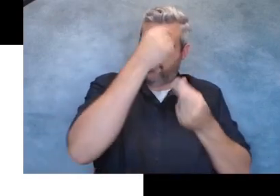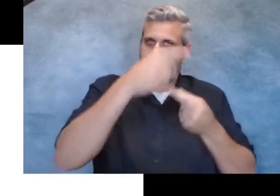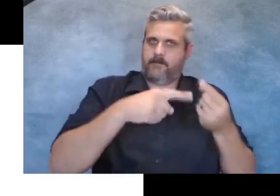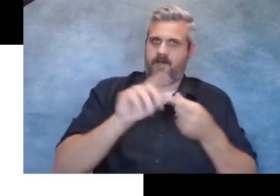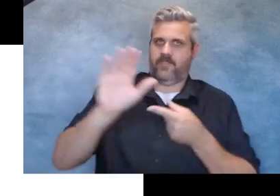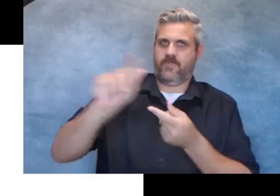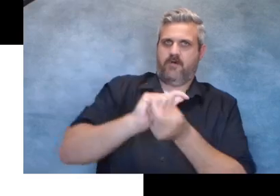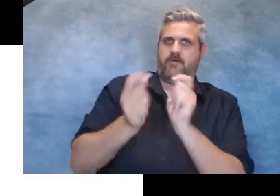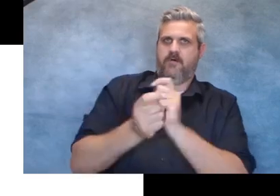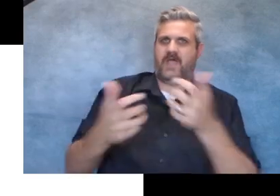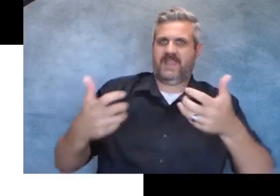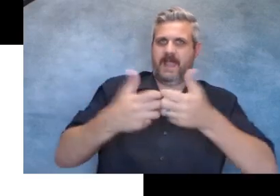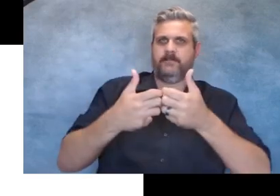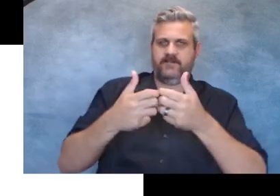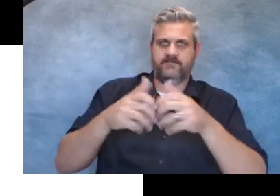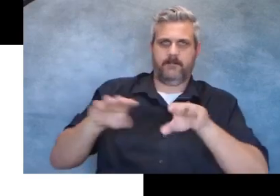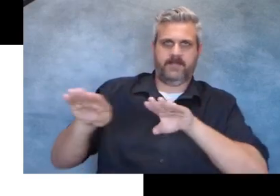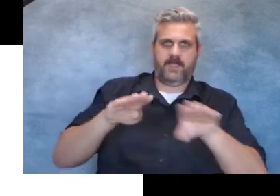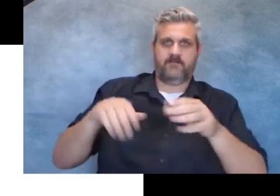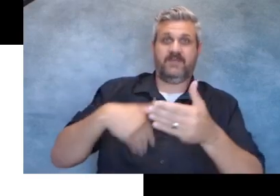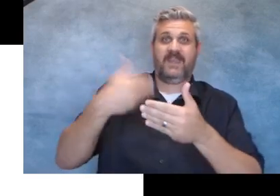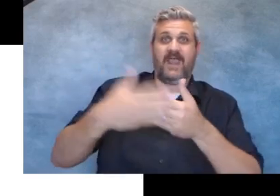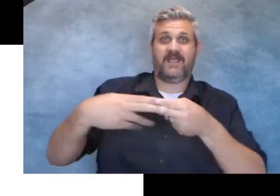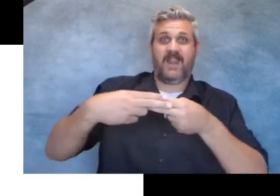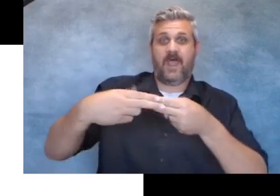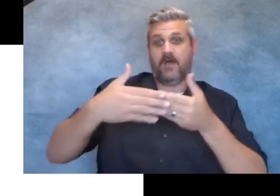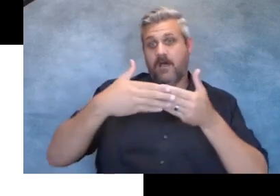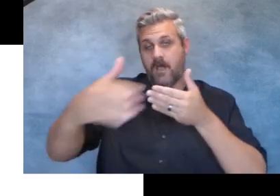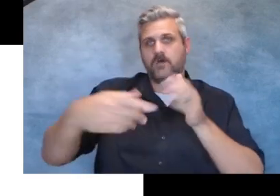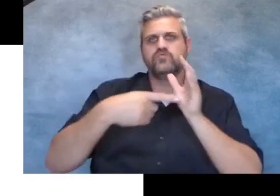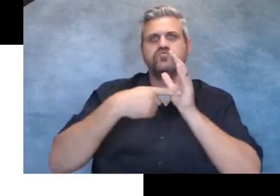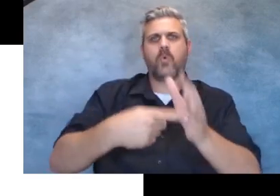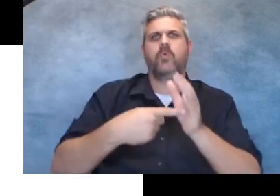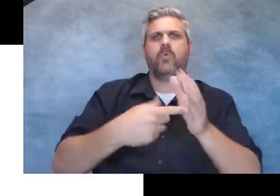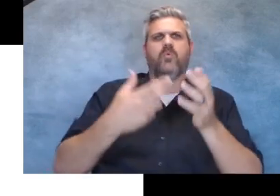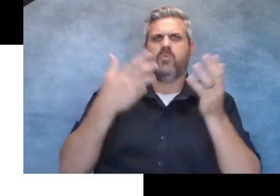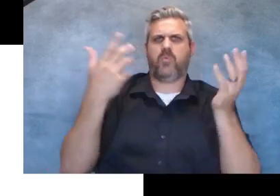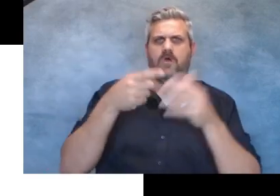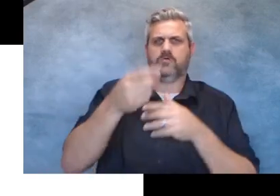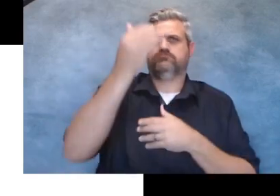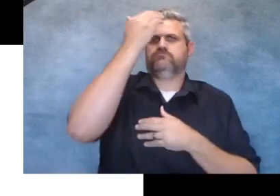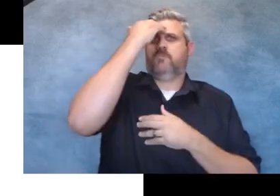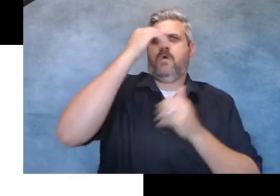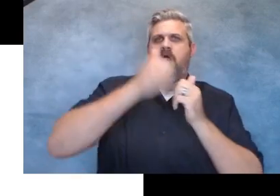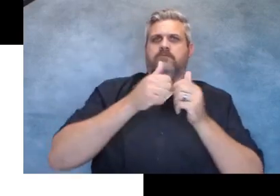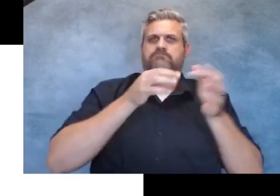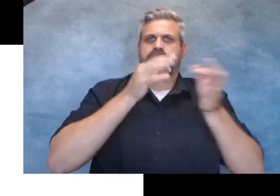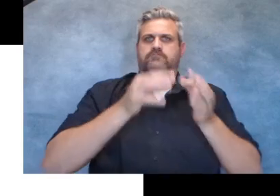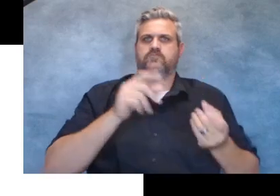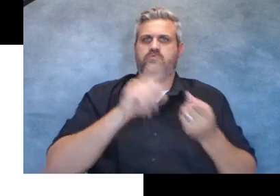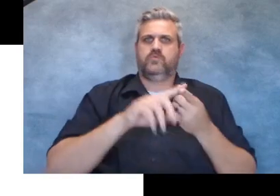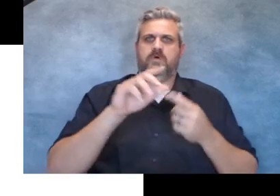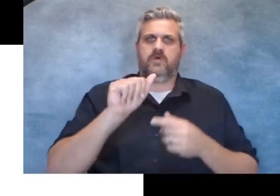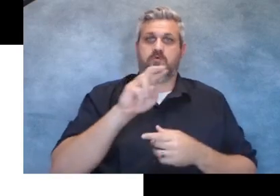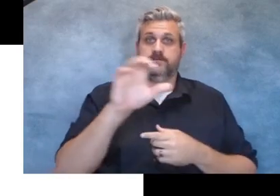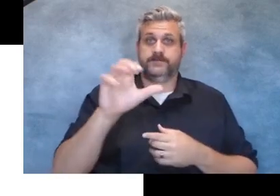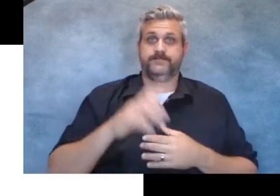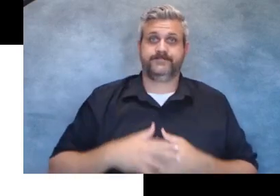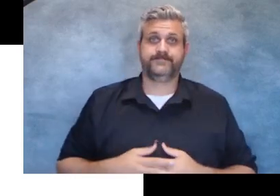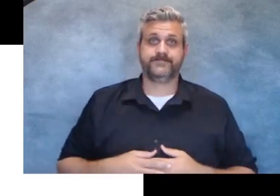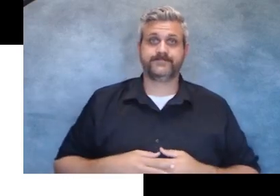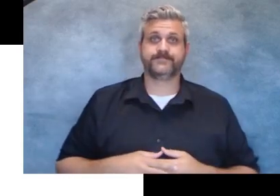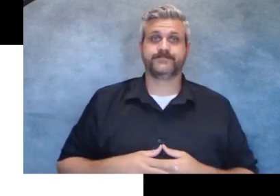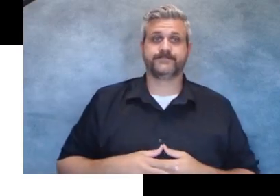behavior. The next slides give examples of adaptive behavior to assist you in knowing what to share with the ARC.